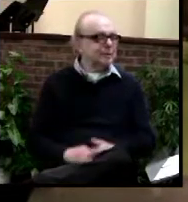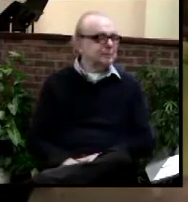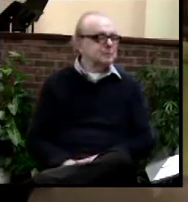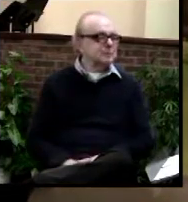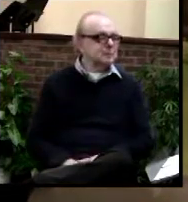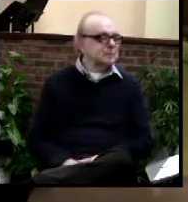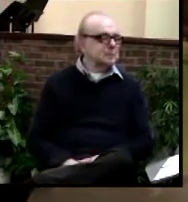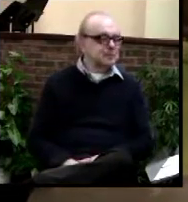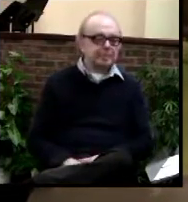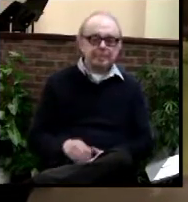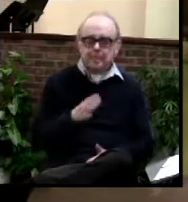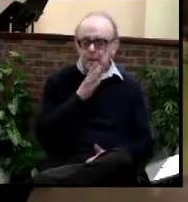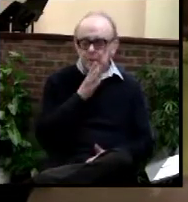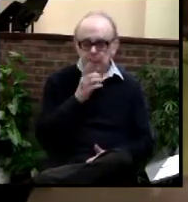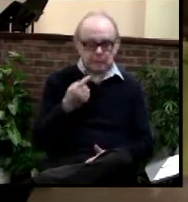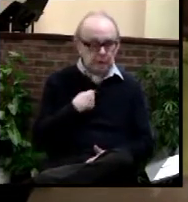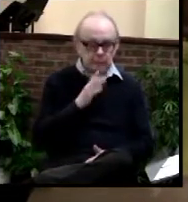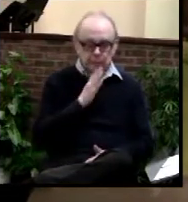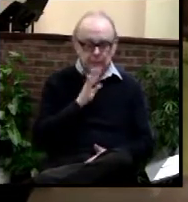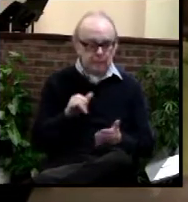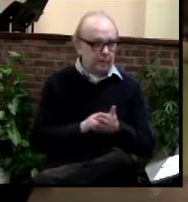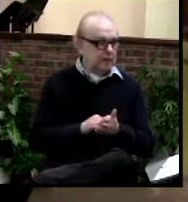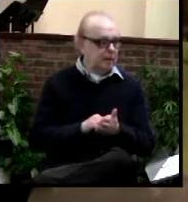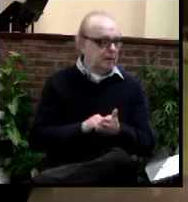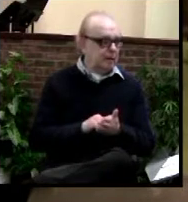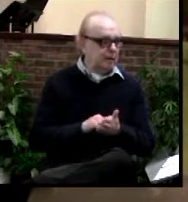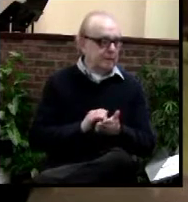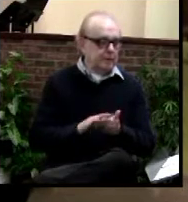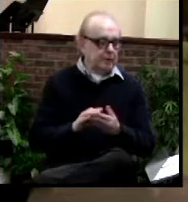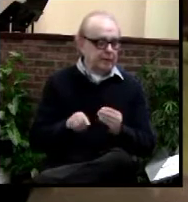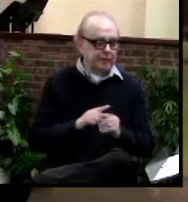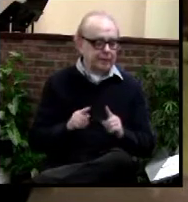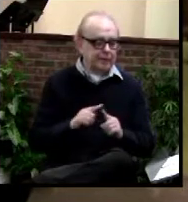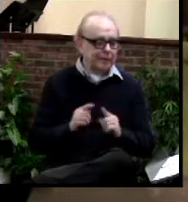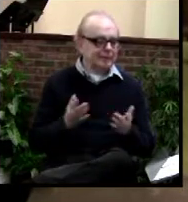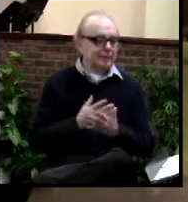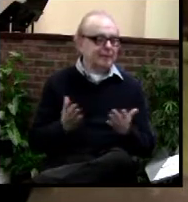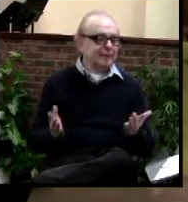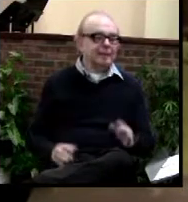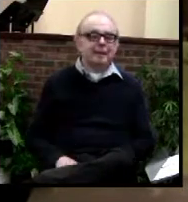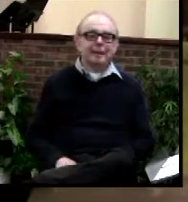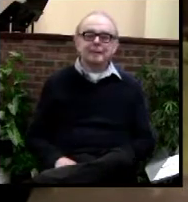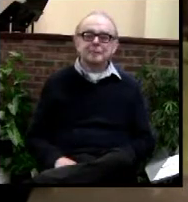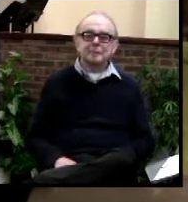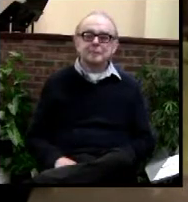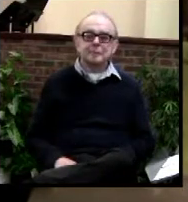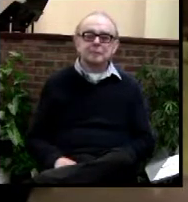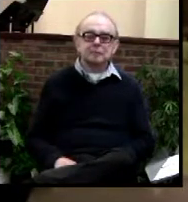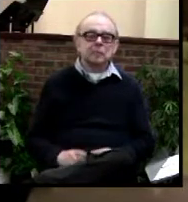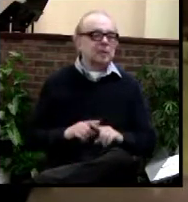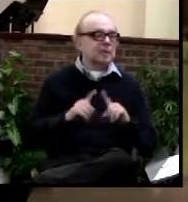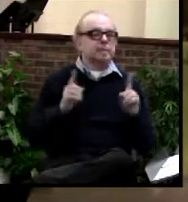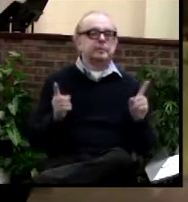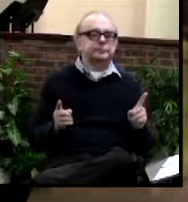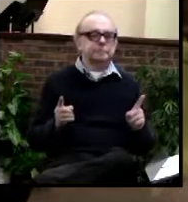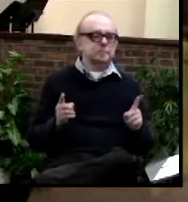She and I were talking about it. I've forgiven her about it, a lot of other things, as well as she's forgiven me too. But it